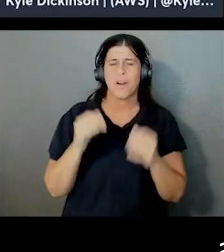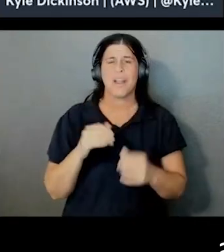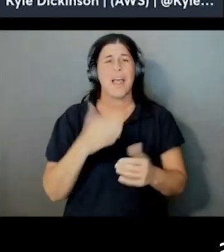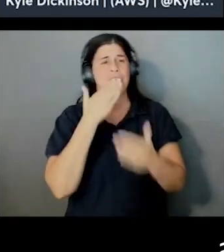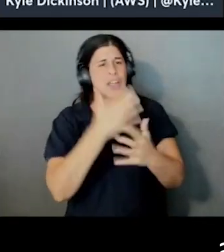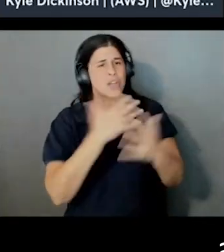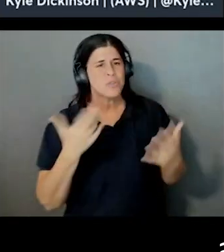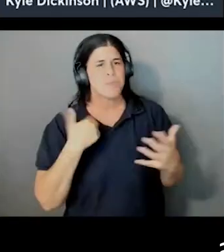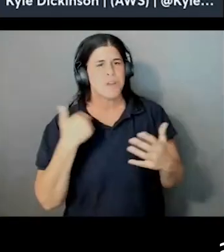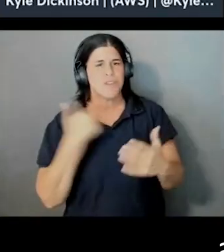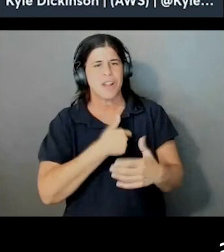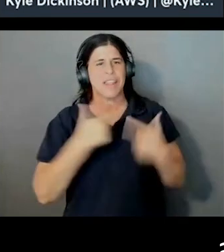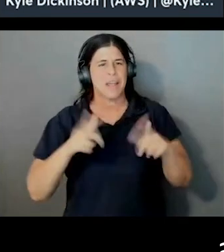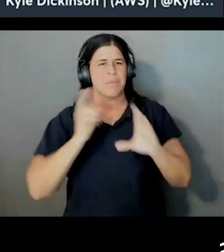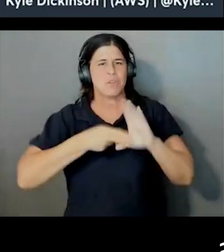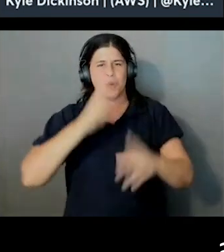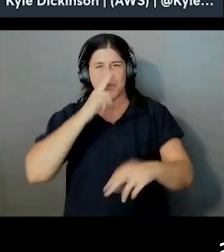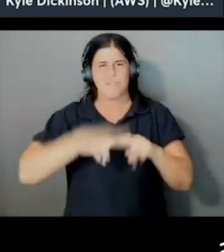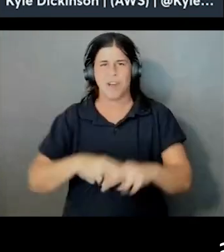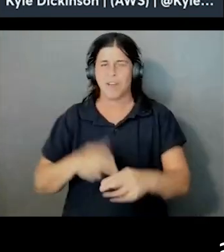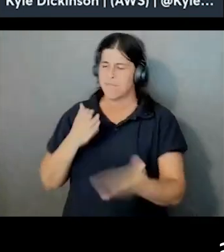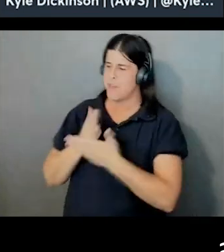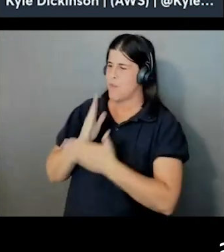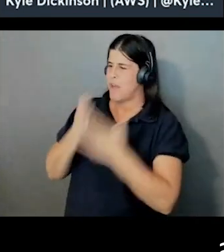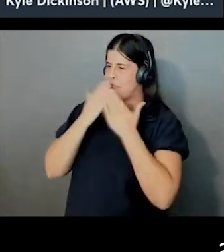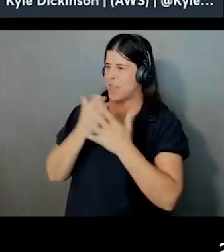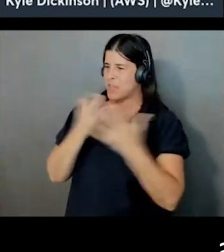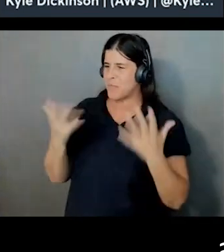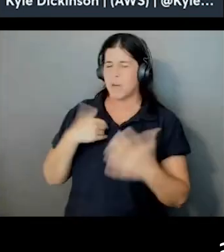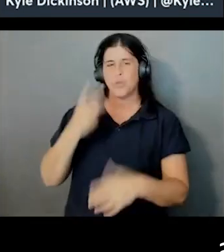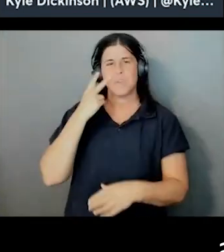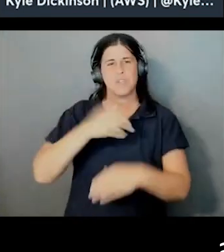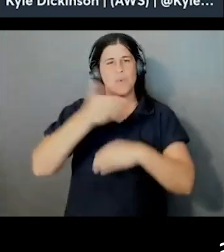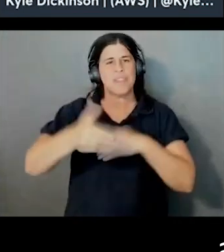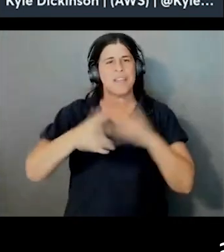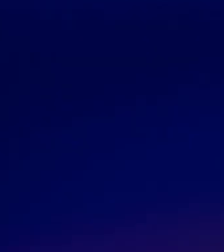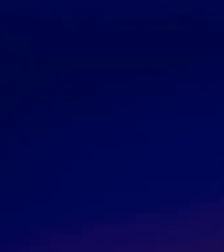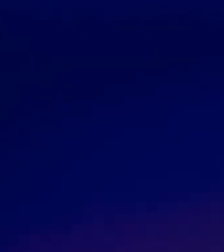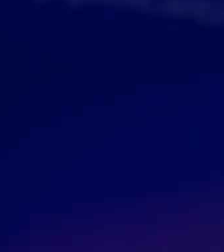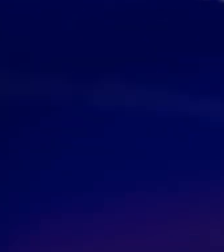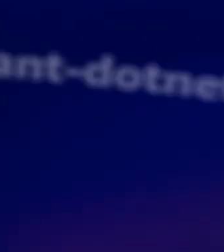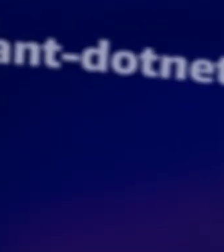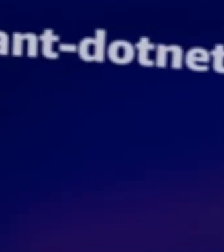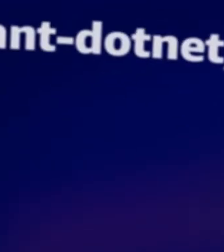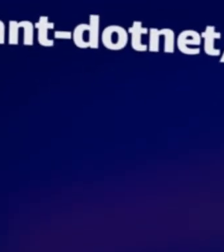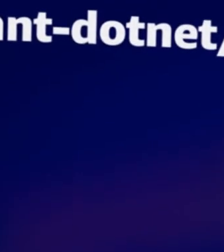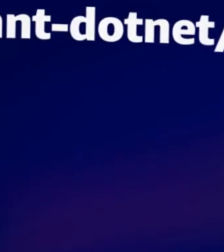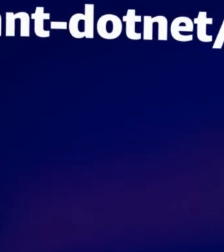was fun. All right. Thanks so much. And we'll see you in the next session shortly. So bye for now.